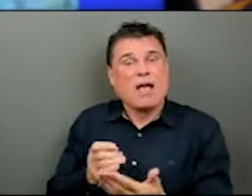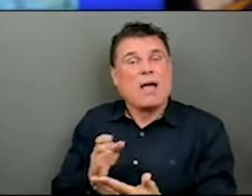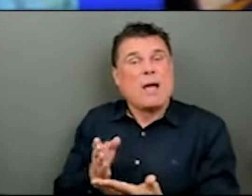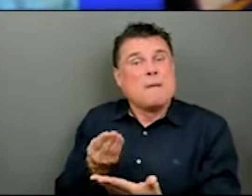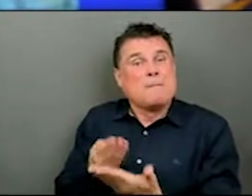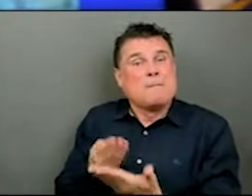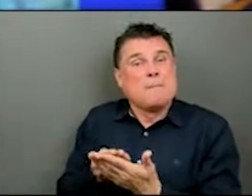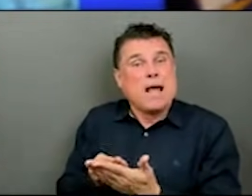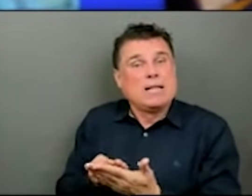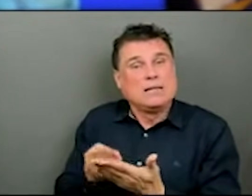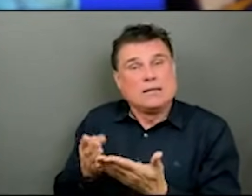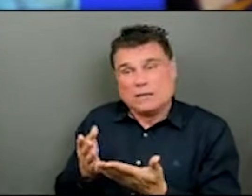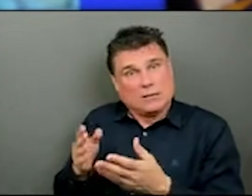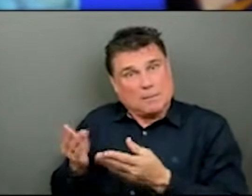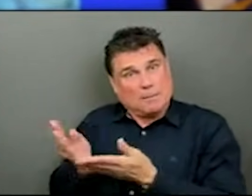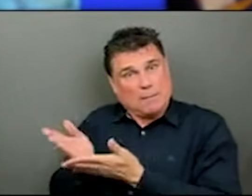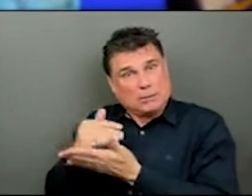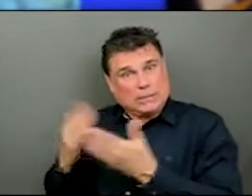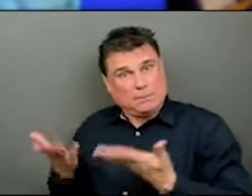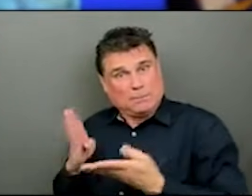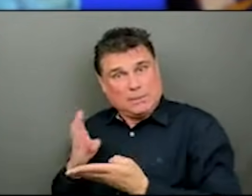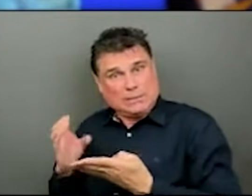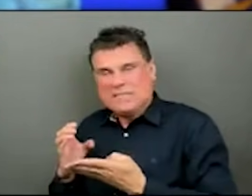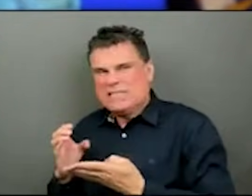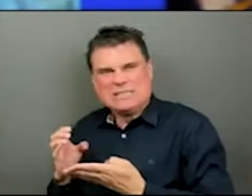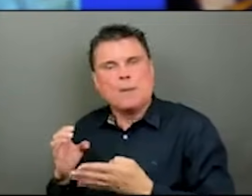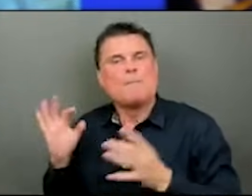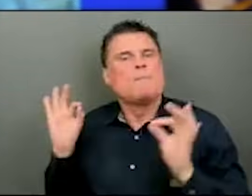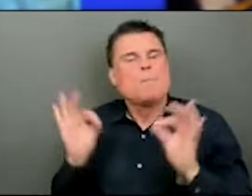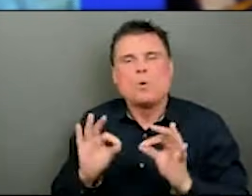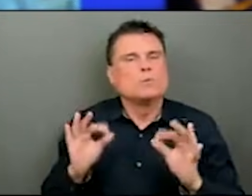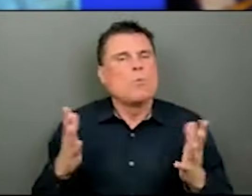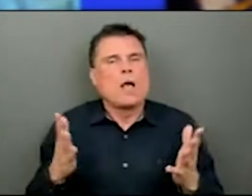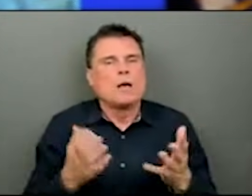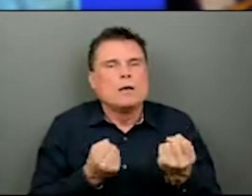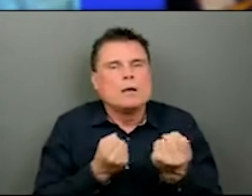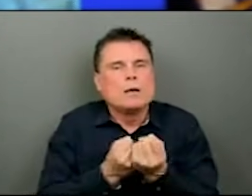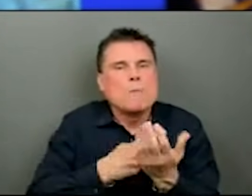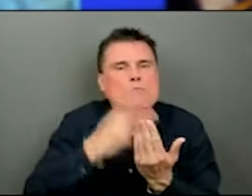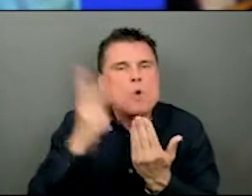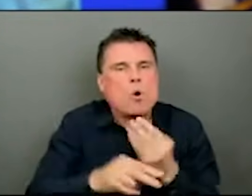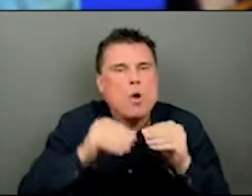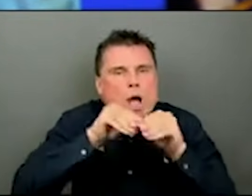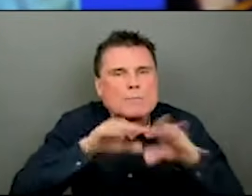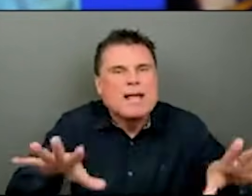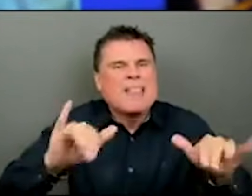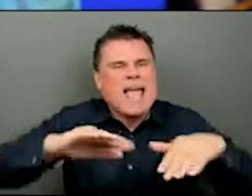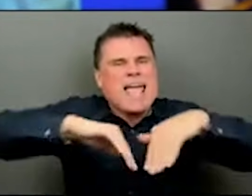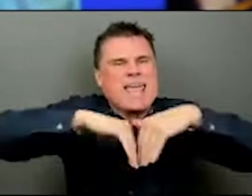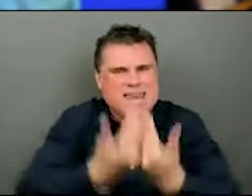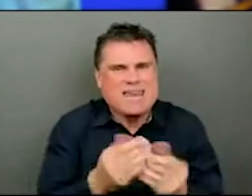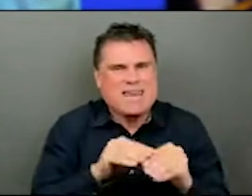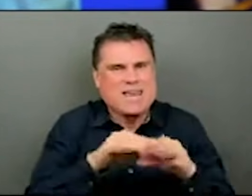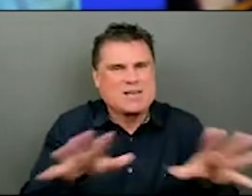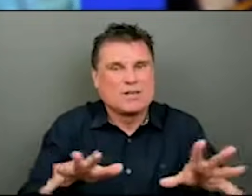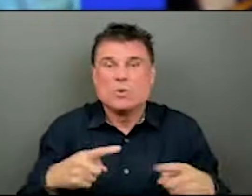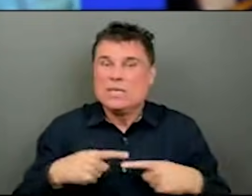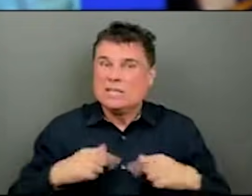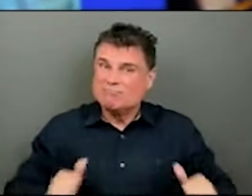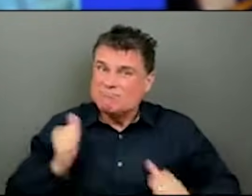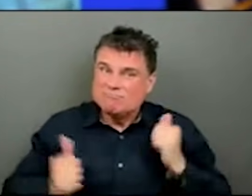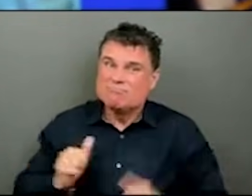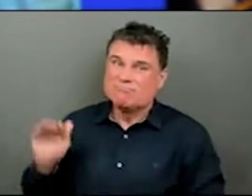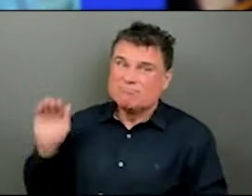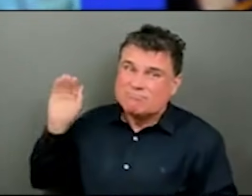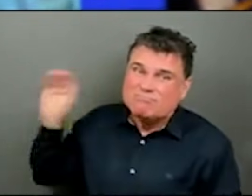programs. And we were not delaying. We were aggressive about this issue, and you covered it months and months ago. The federal government